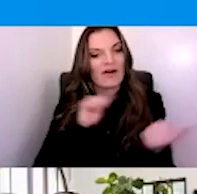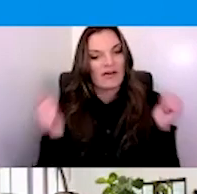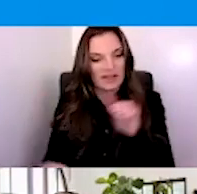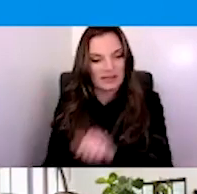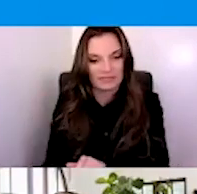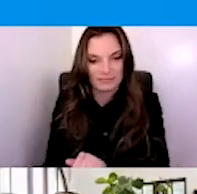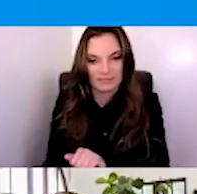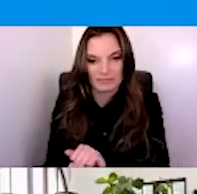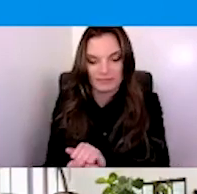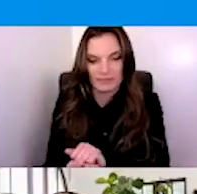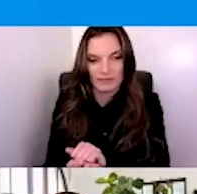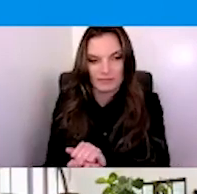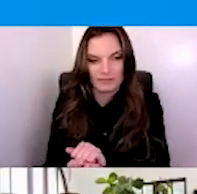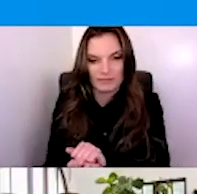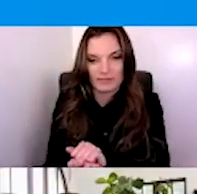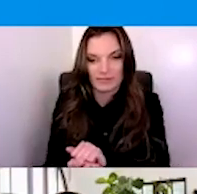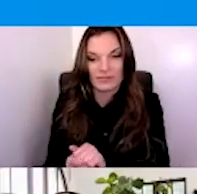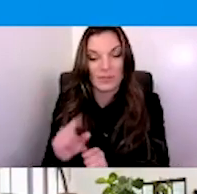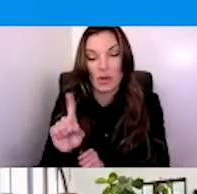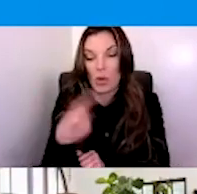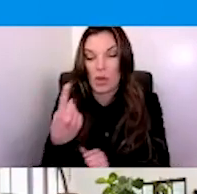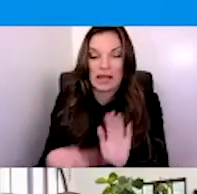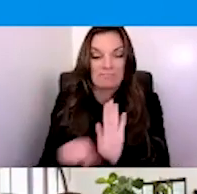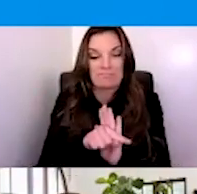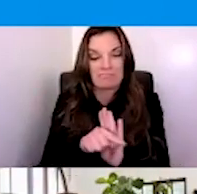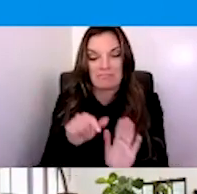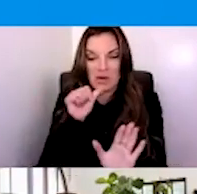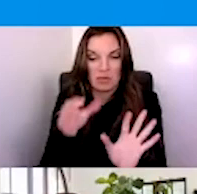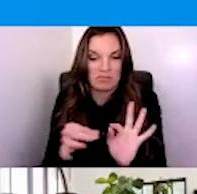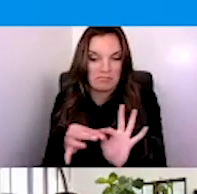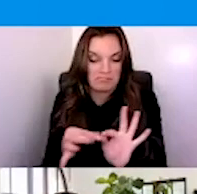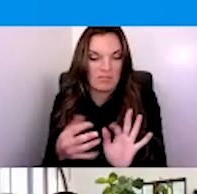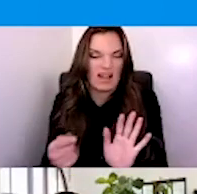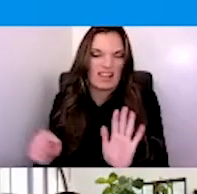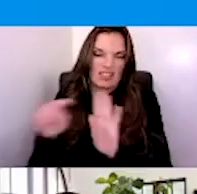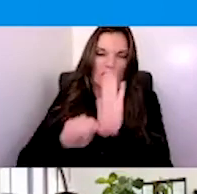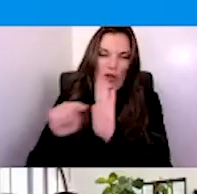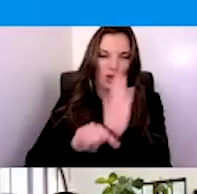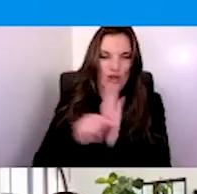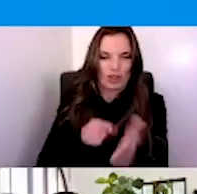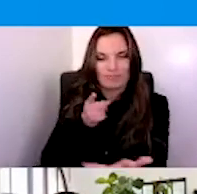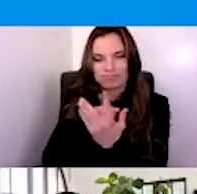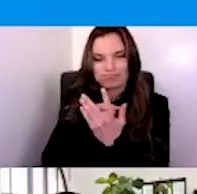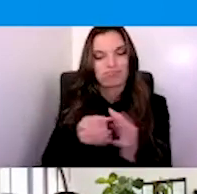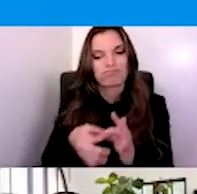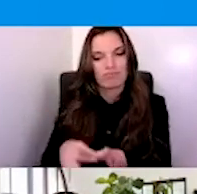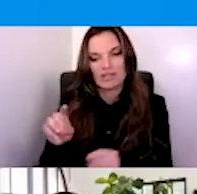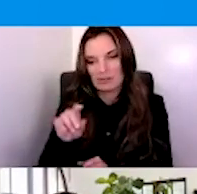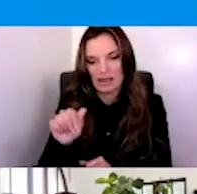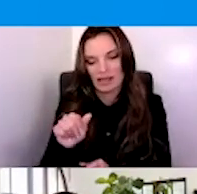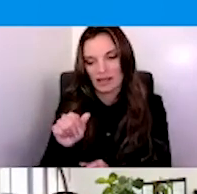the only thing I would put on our do not list, are slurs about disability. And those still are creeping in